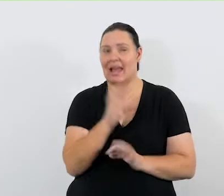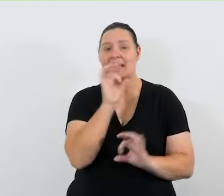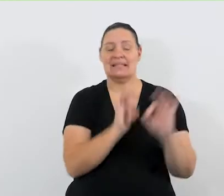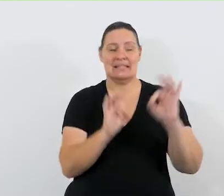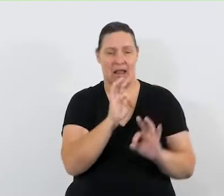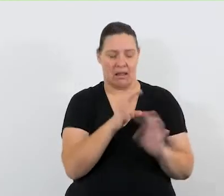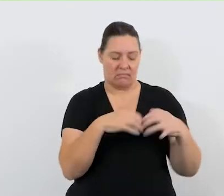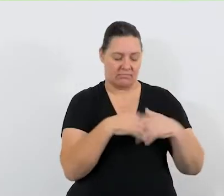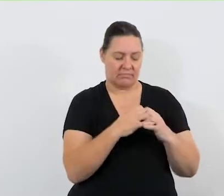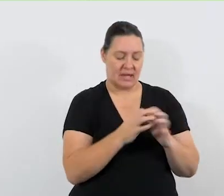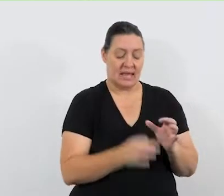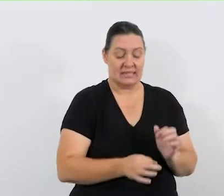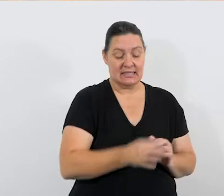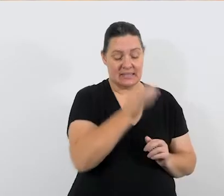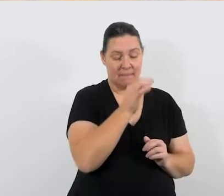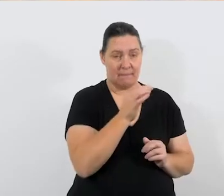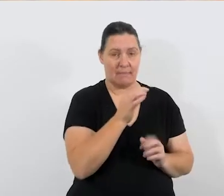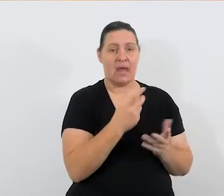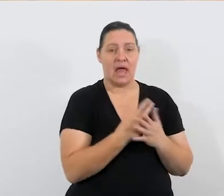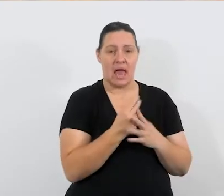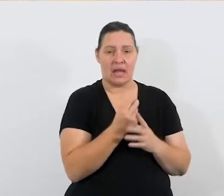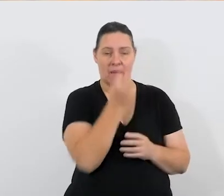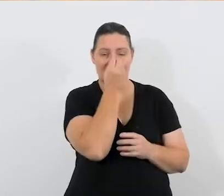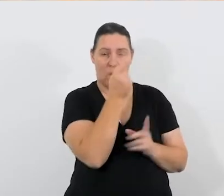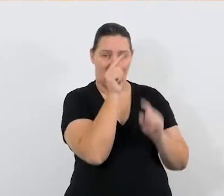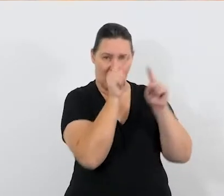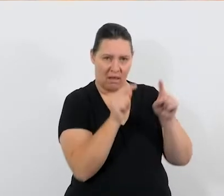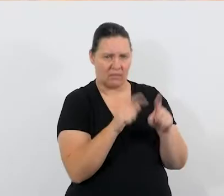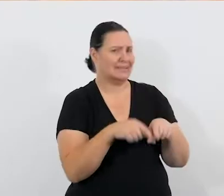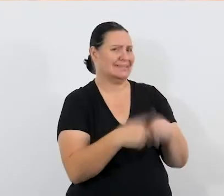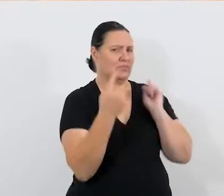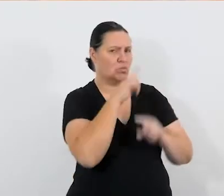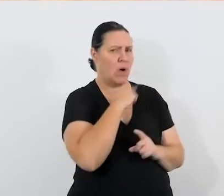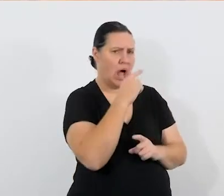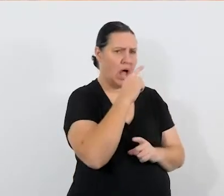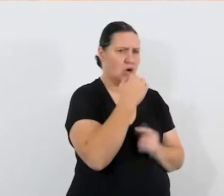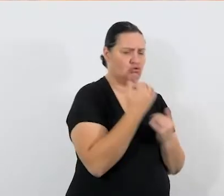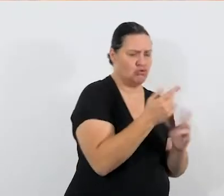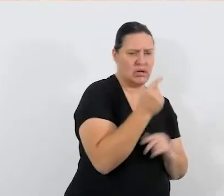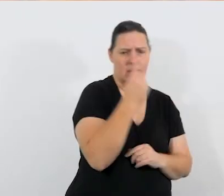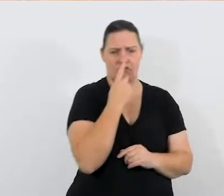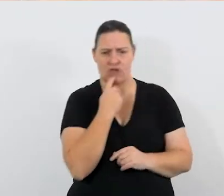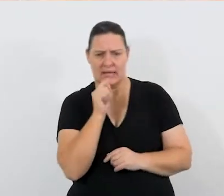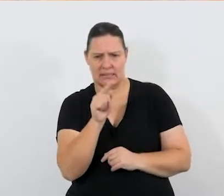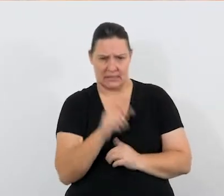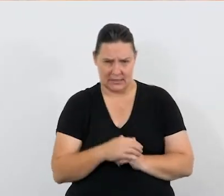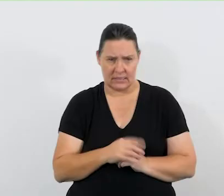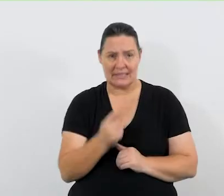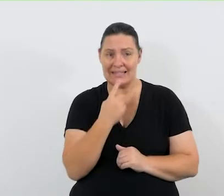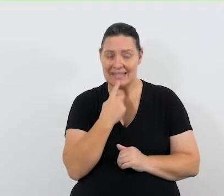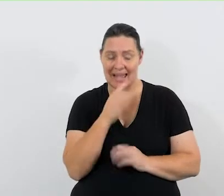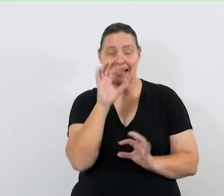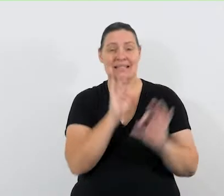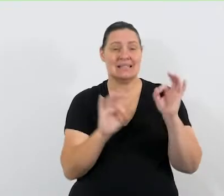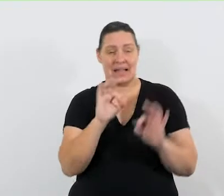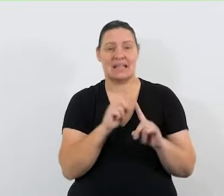already tells us that the cells that make up the stems and the cells that make up the petals are different. So now what our note